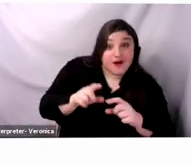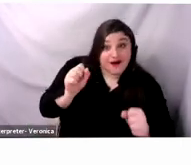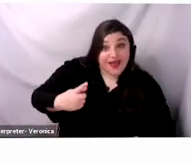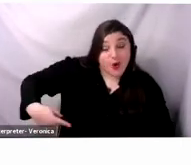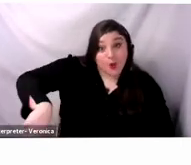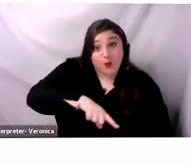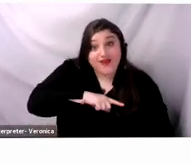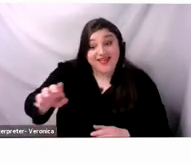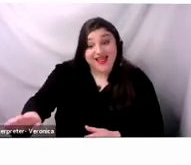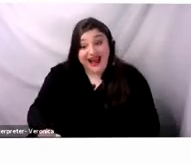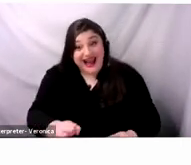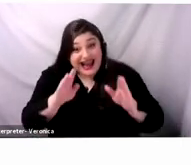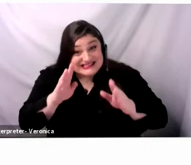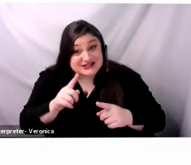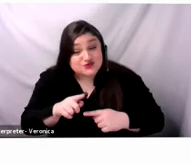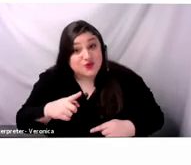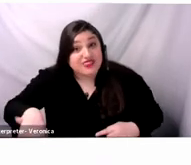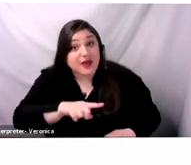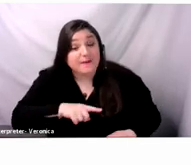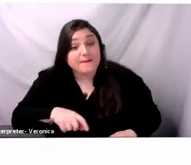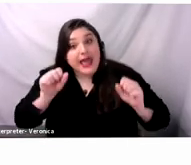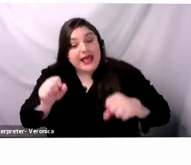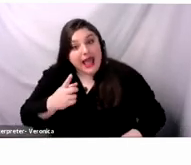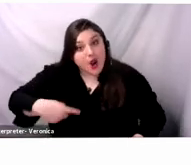and then cause the change to happen.